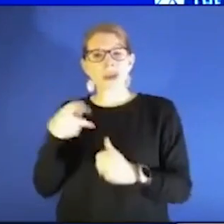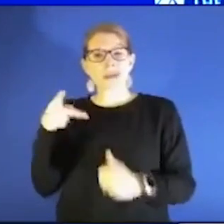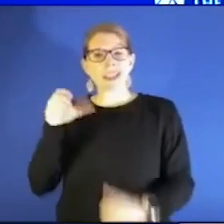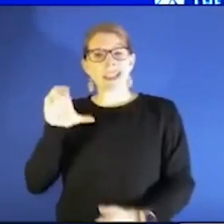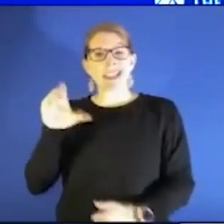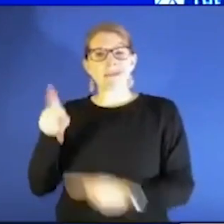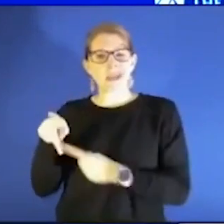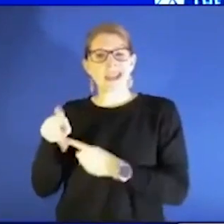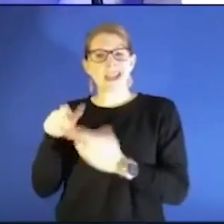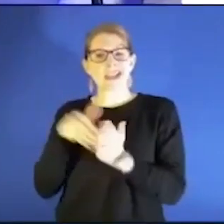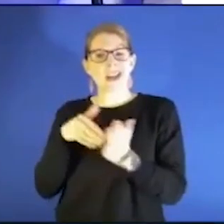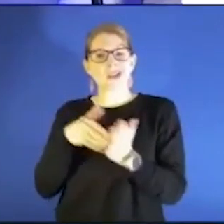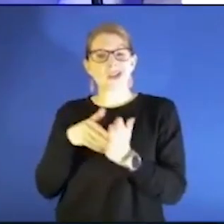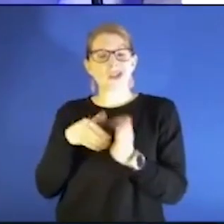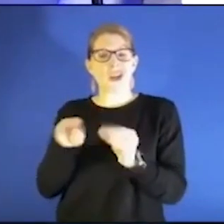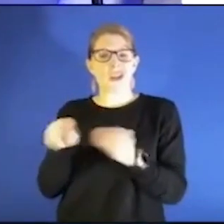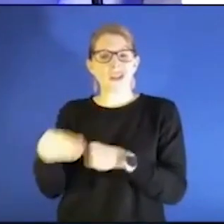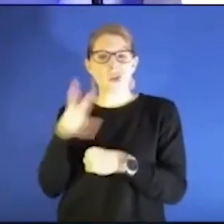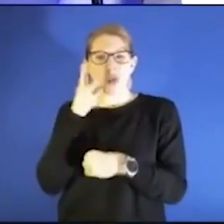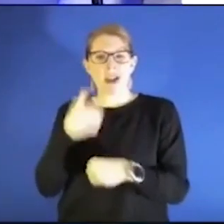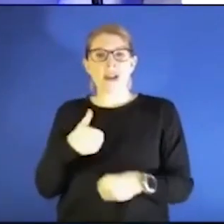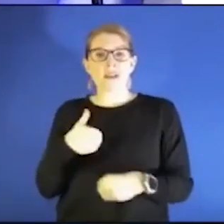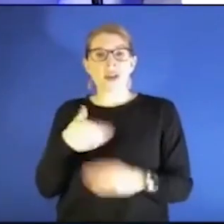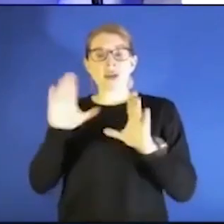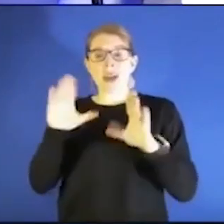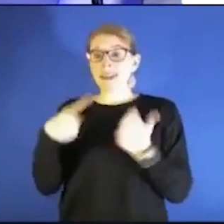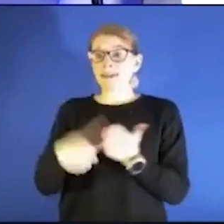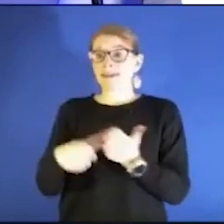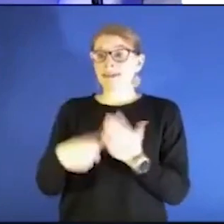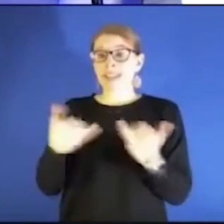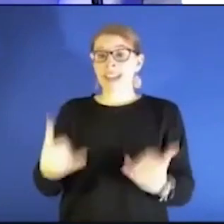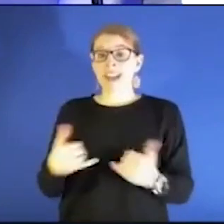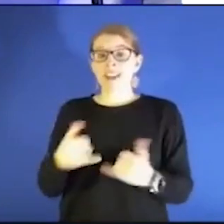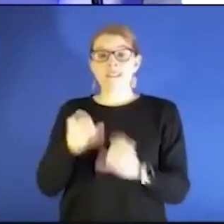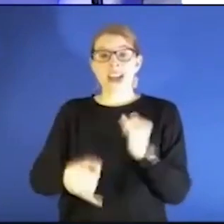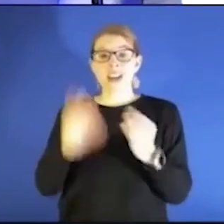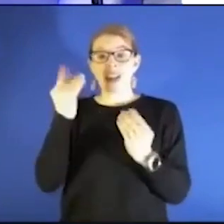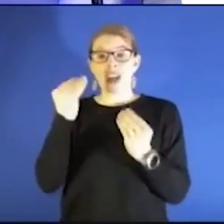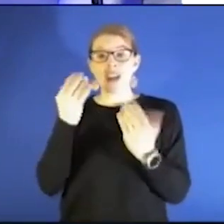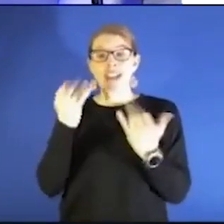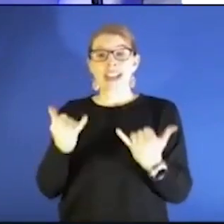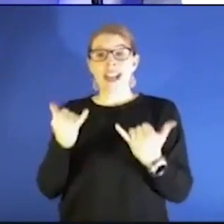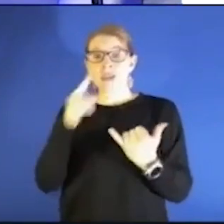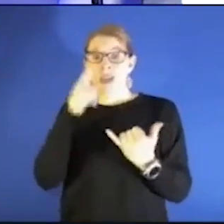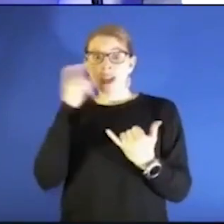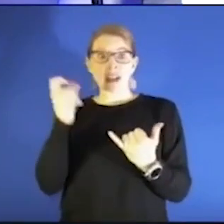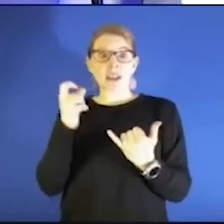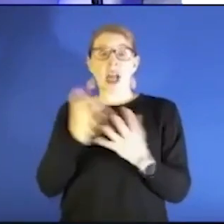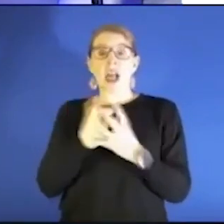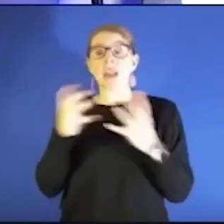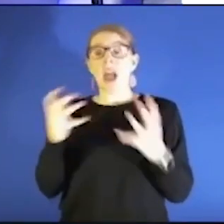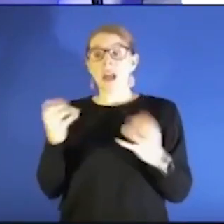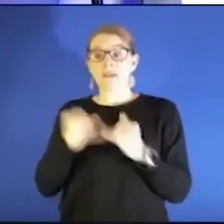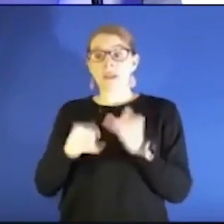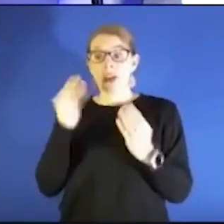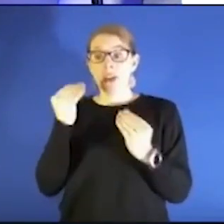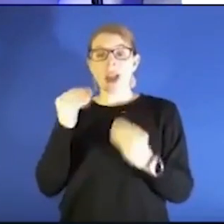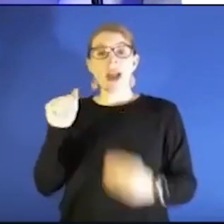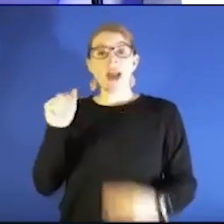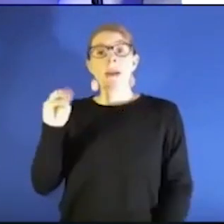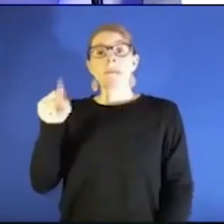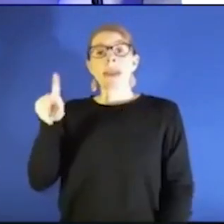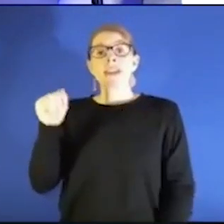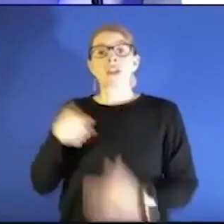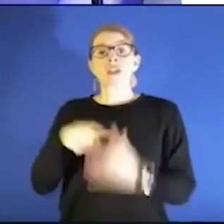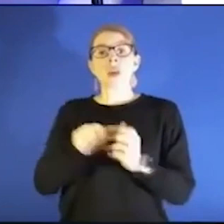able to do. All right, great conversation today and great guests. We're going to get to our final thoughts because we've got a lot of them. Amanda, I'm going to start with you. What do you want us to know as we head into